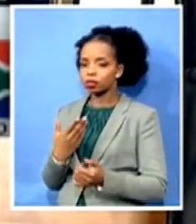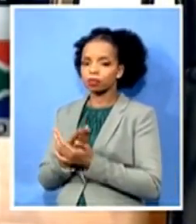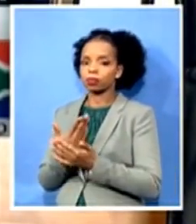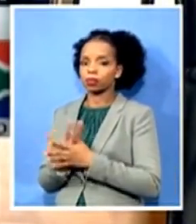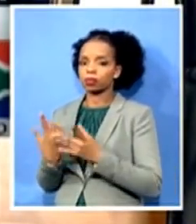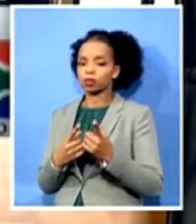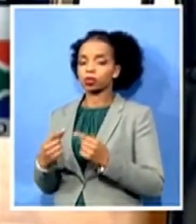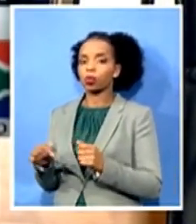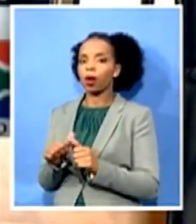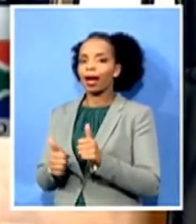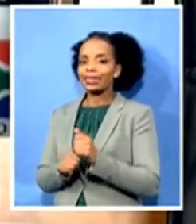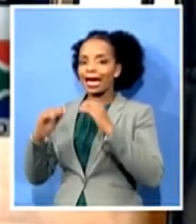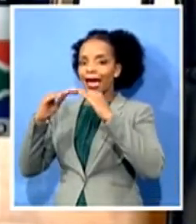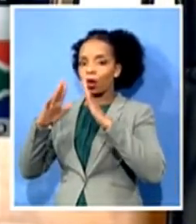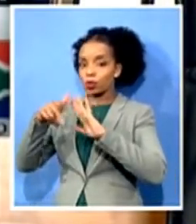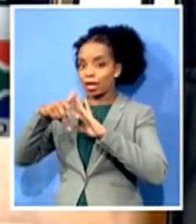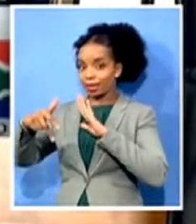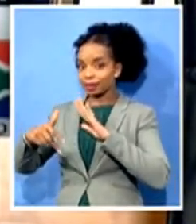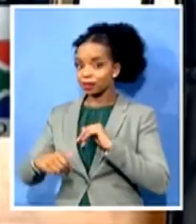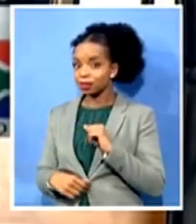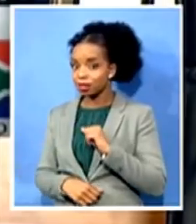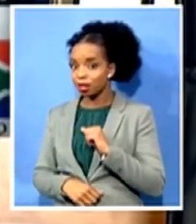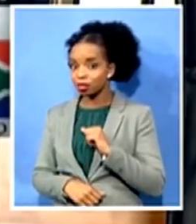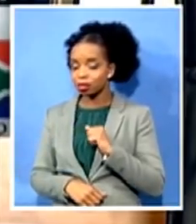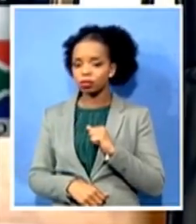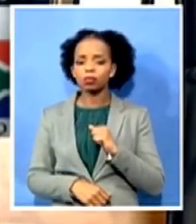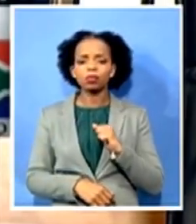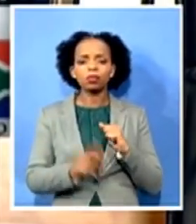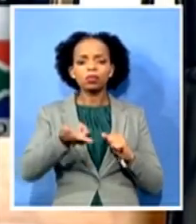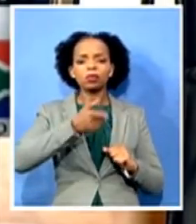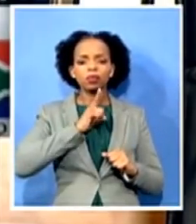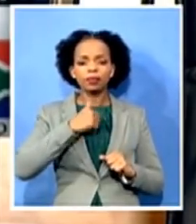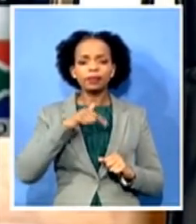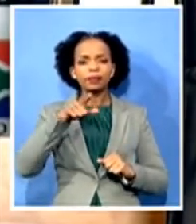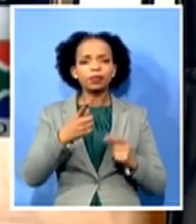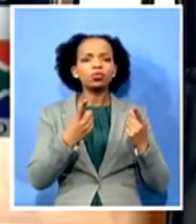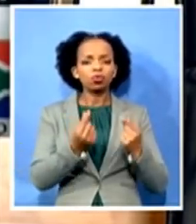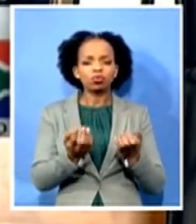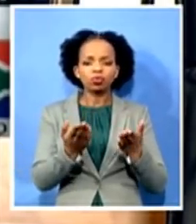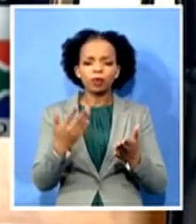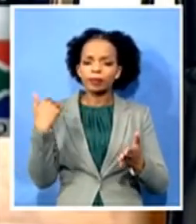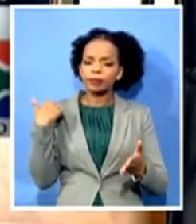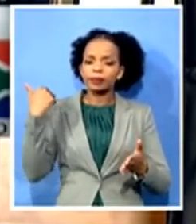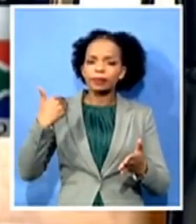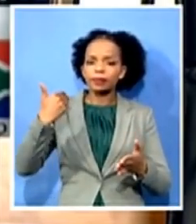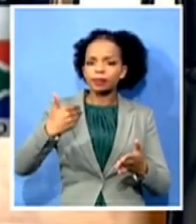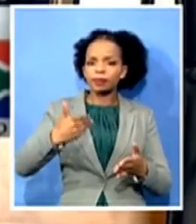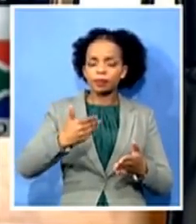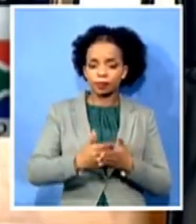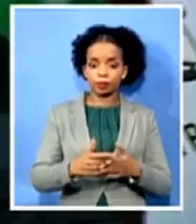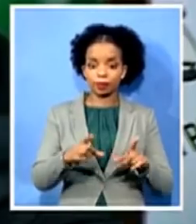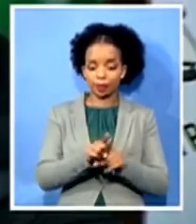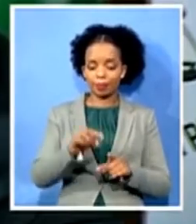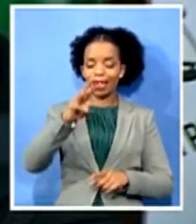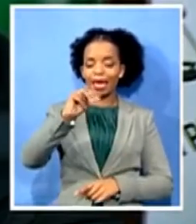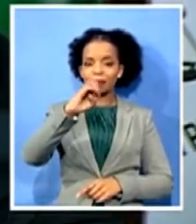is something that they have been doing. Yes. All these years with the previous MECs before me. Yes. Yes, Chair.